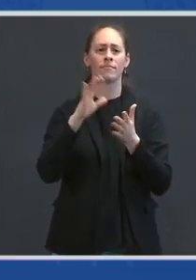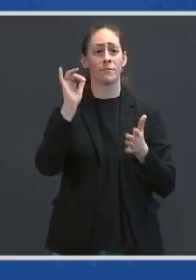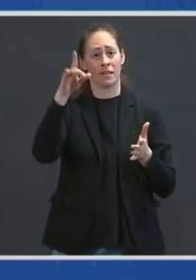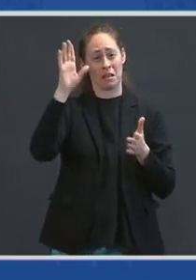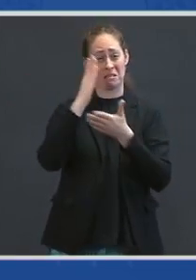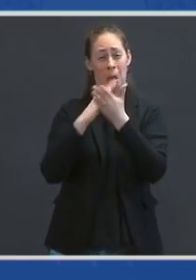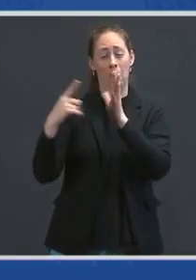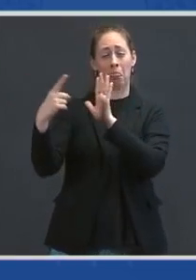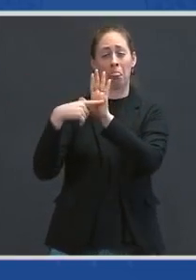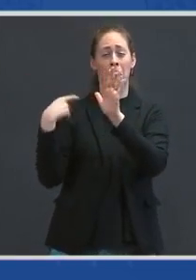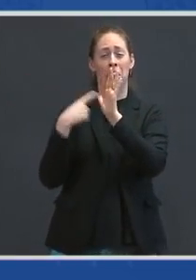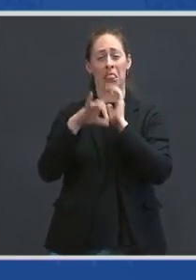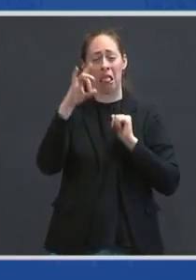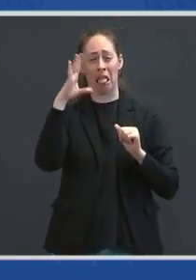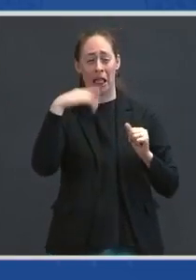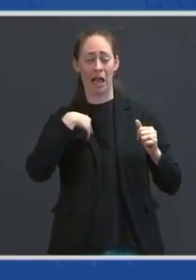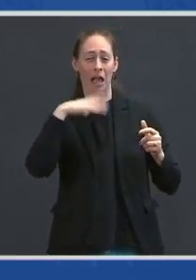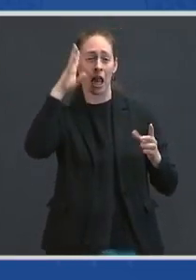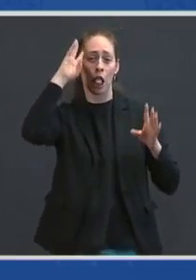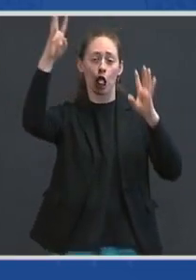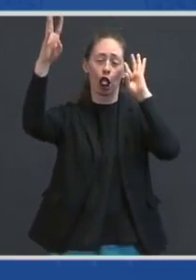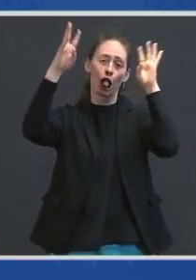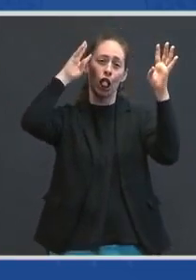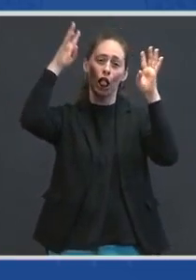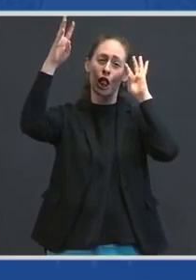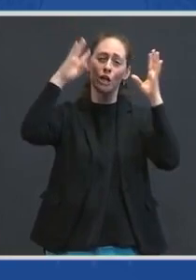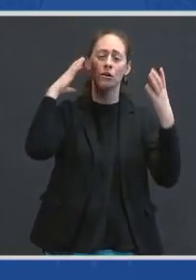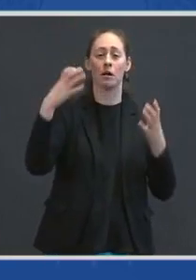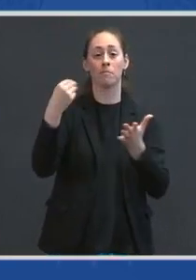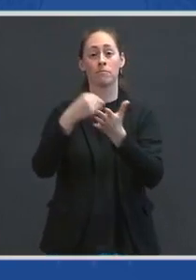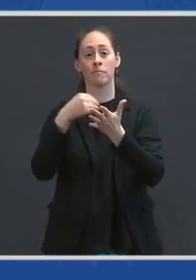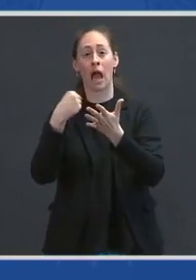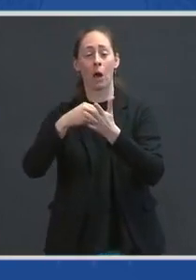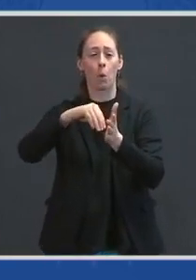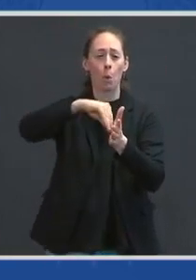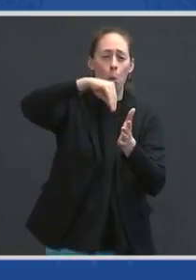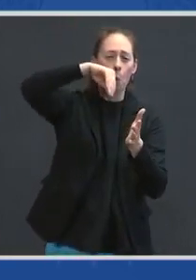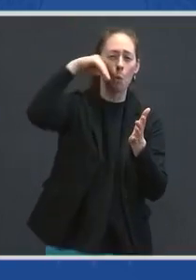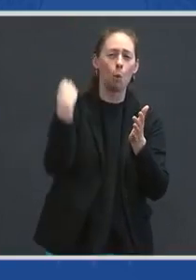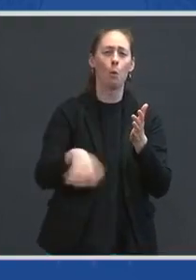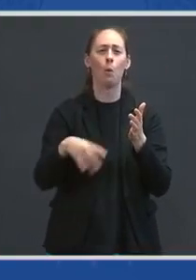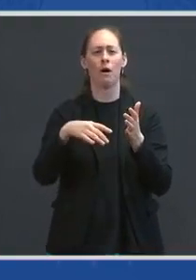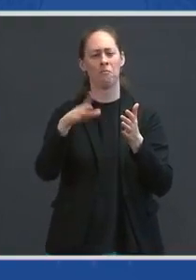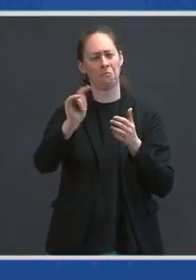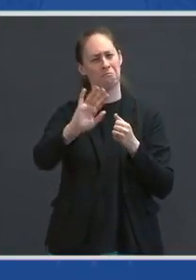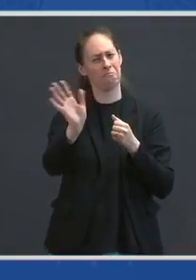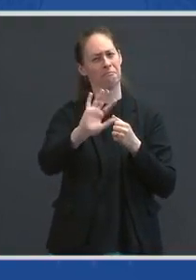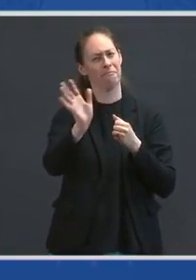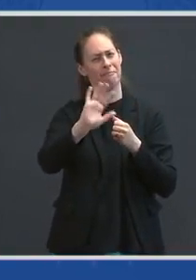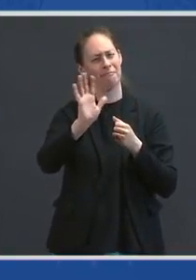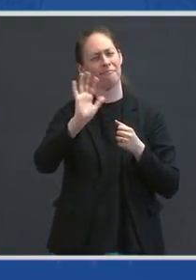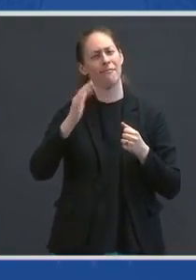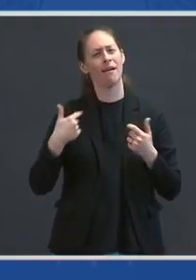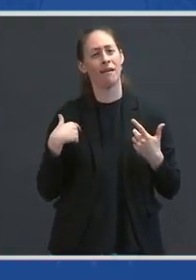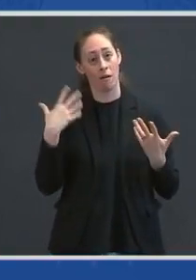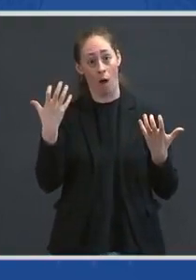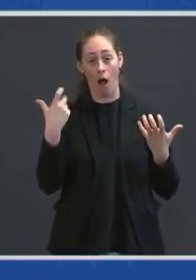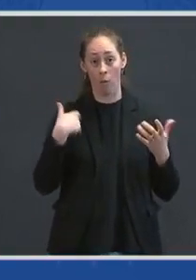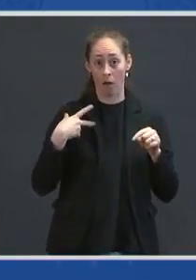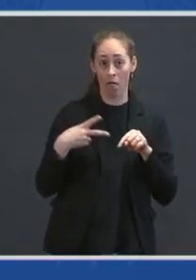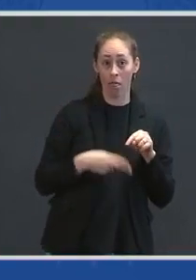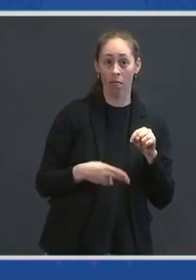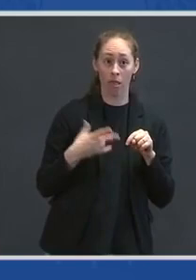much. But let me ask a rhetorical question. What would you have me cut? What would you have me cut out?